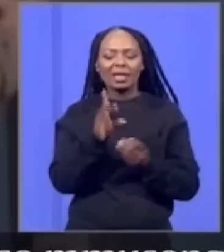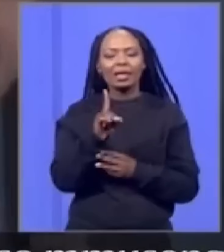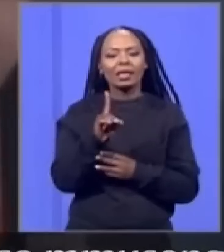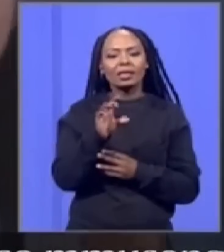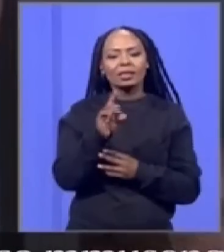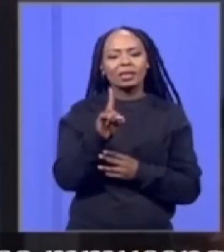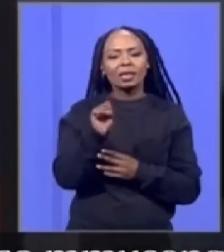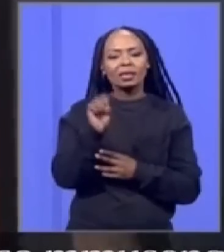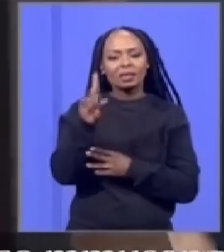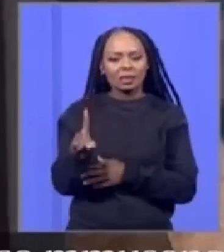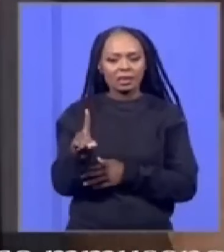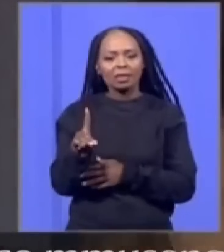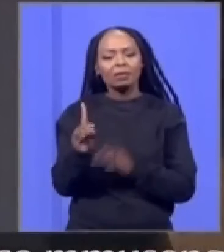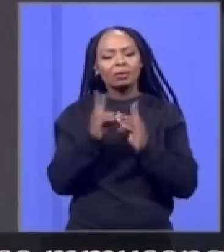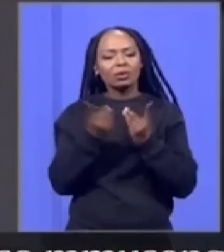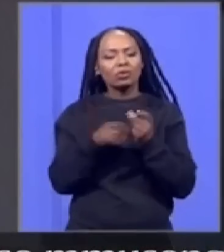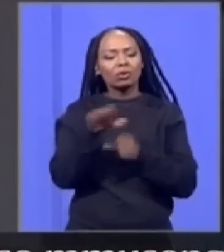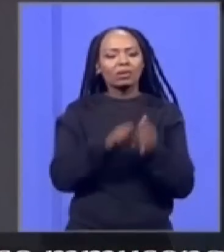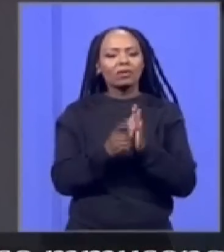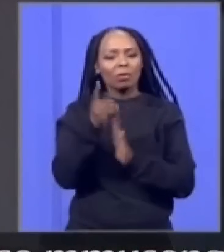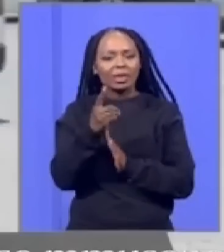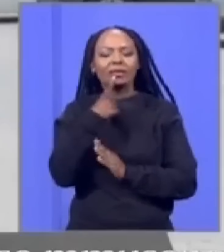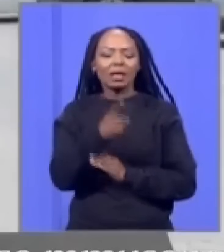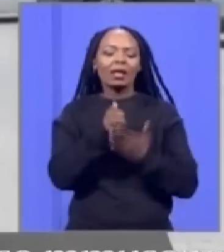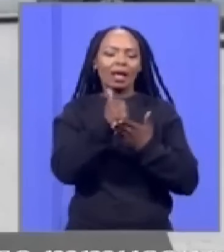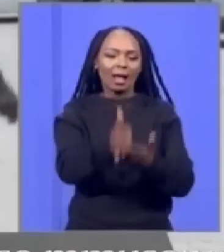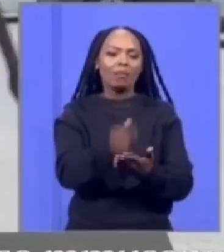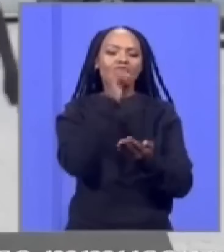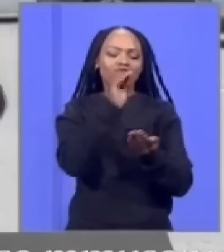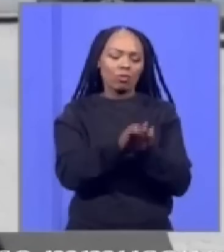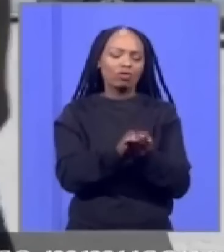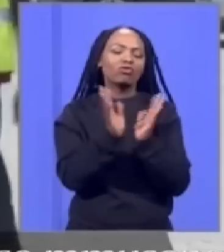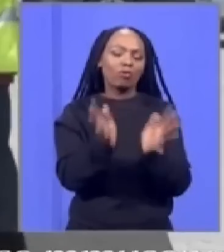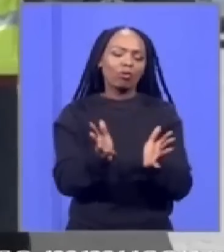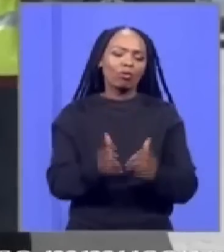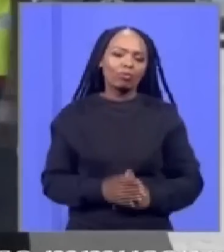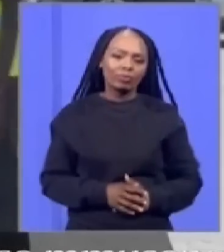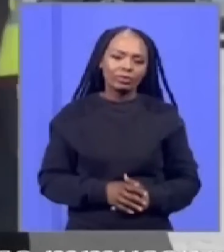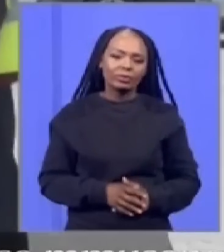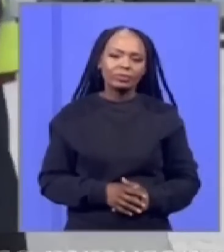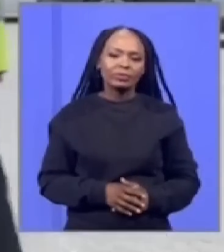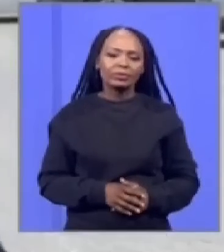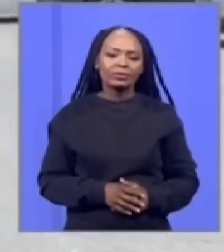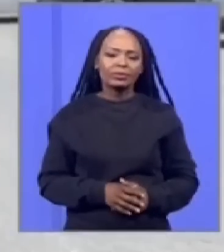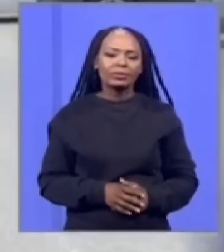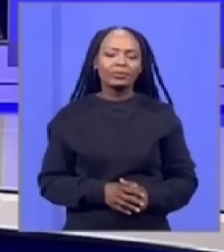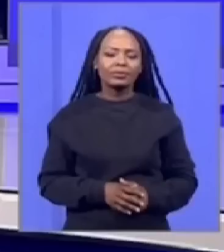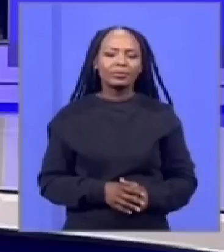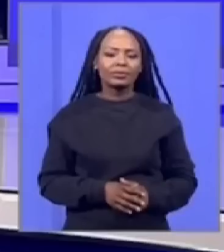le setse le solofeditse gore le tla ba thusa. Ke tebogo phakedi wa dikgang tsa SABC mo Mahikeng.